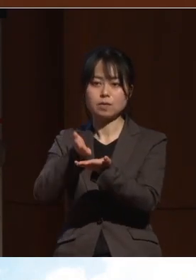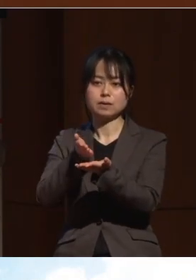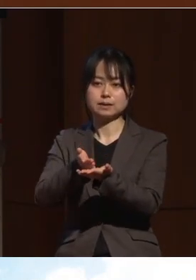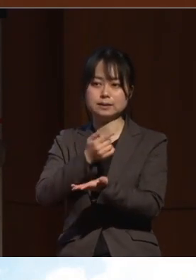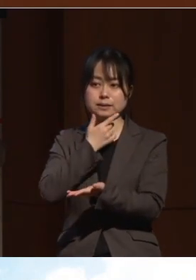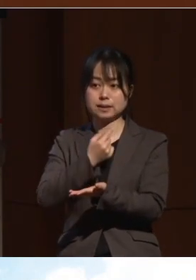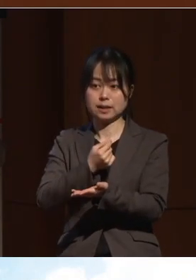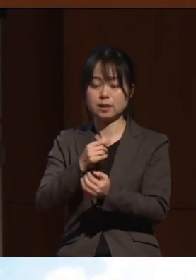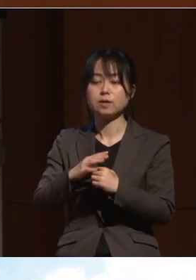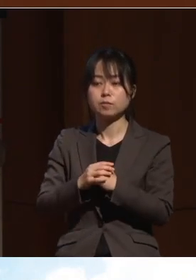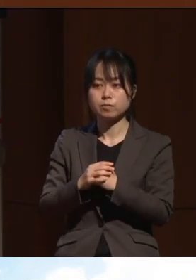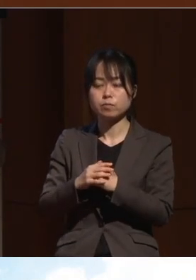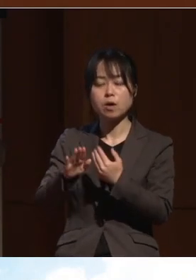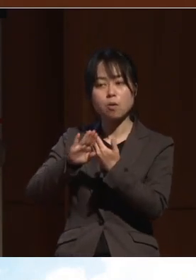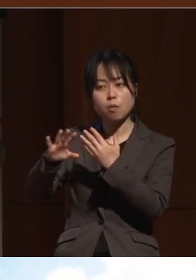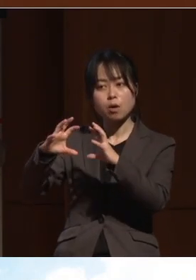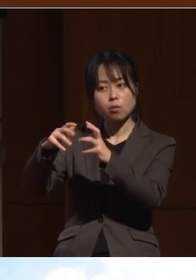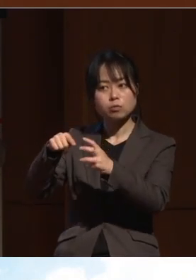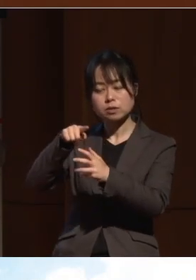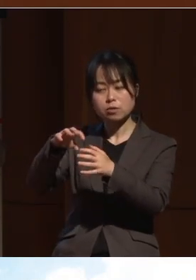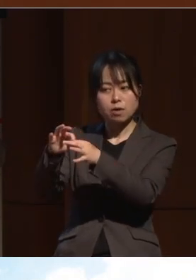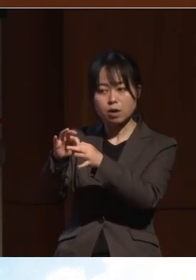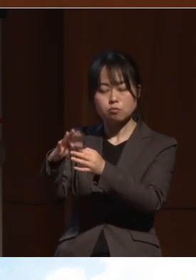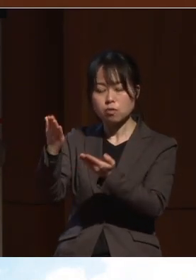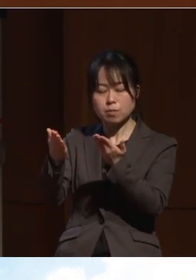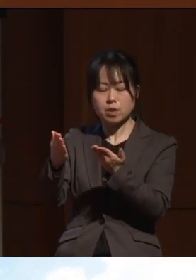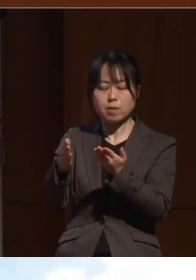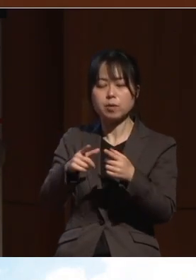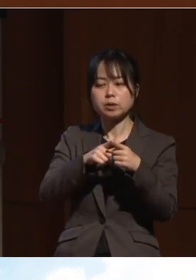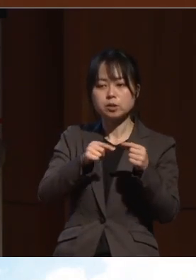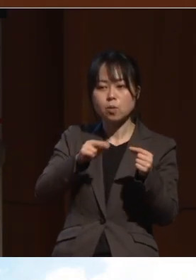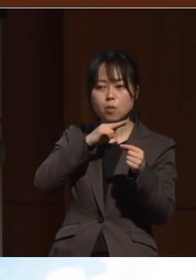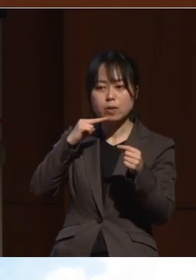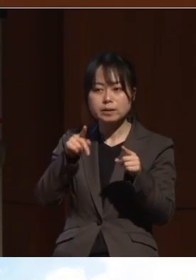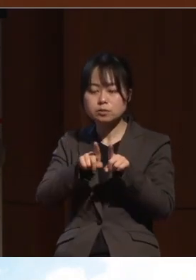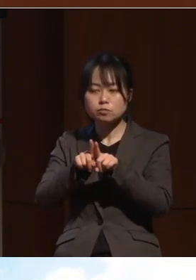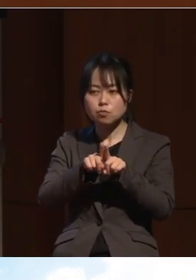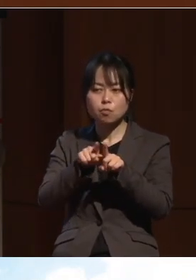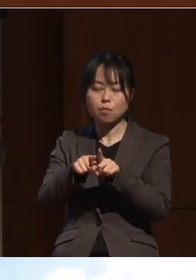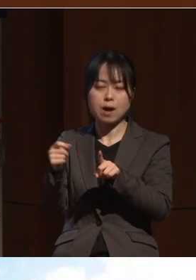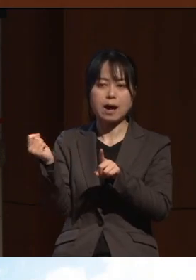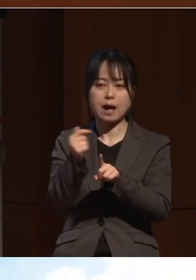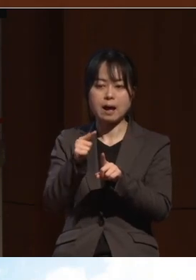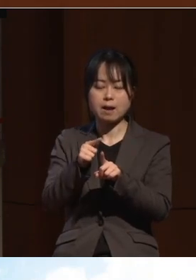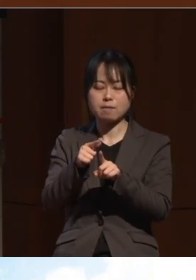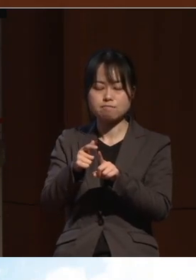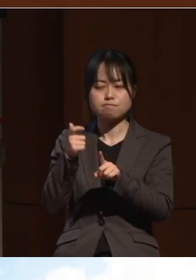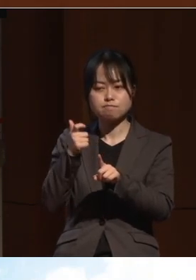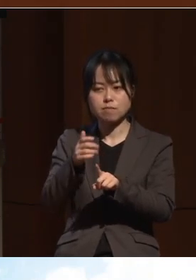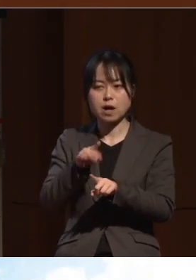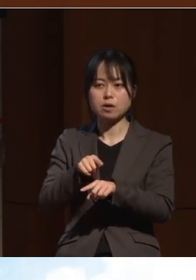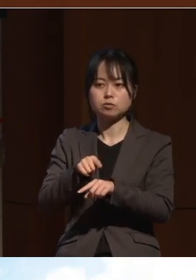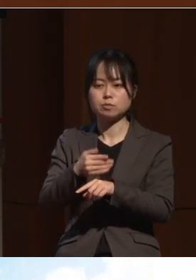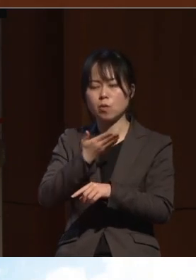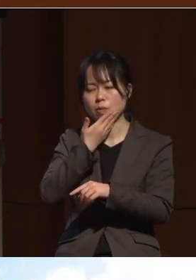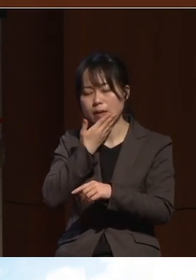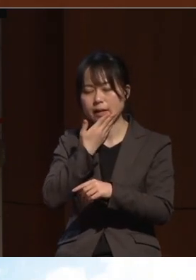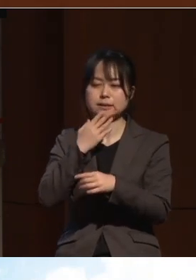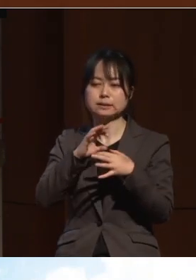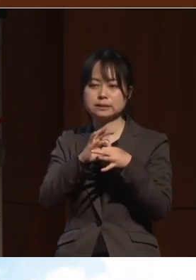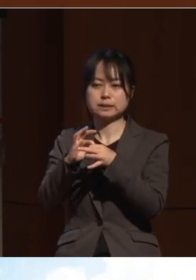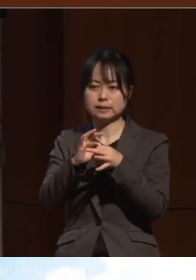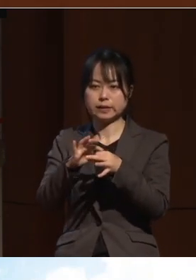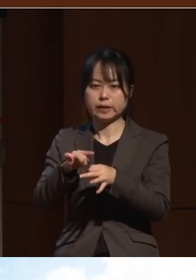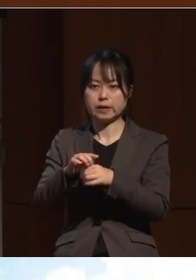That reflects Japan's pivotal role in the Indo-Pacific region, but also your centrality to the security and prosperity of the